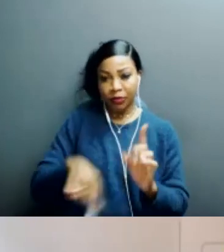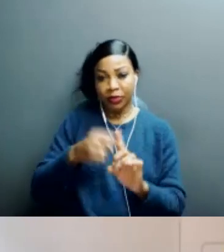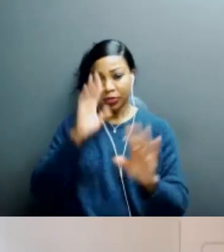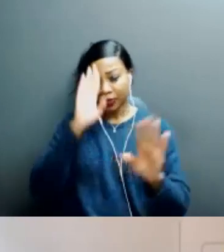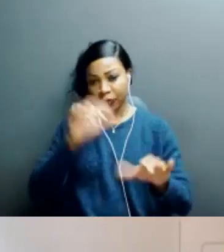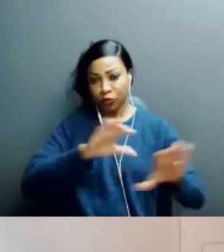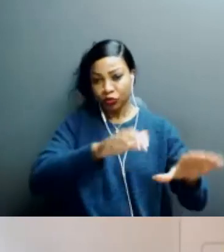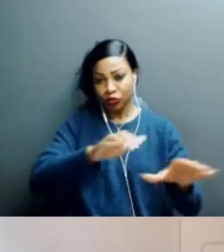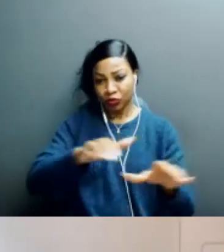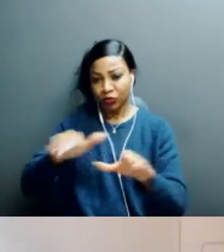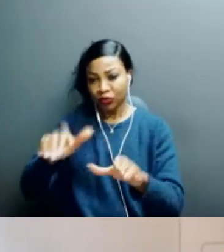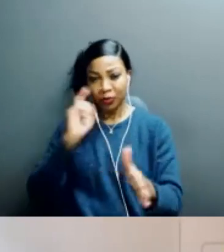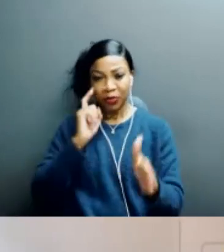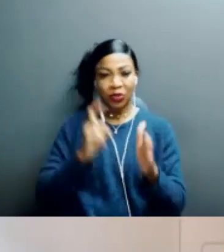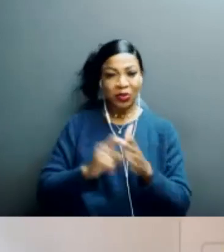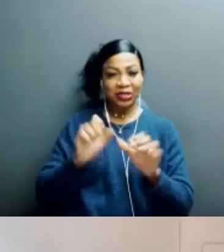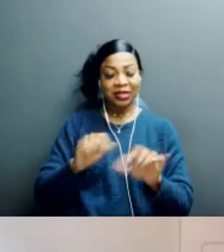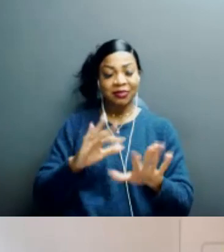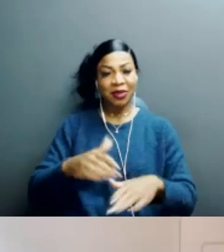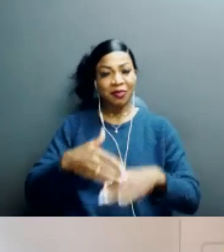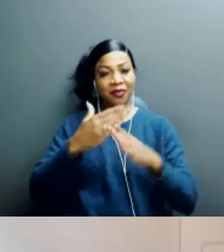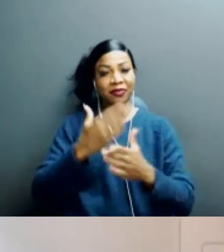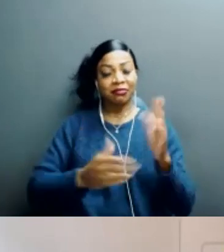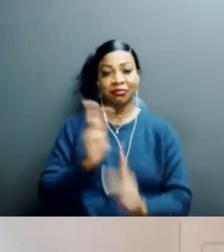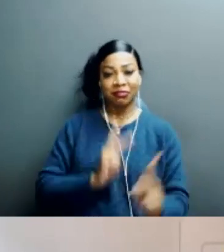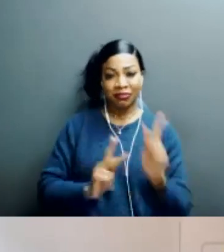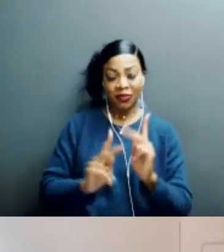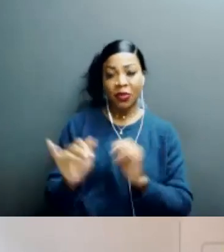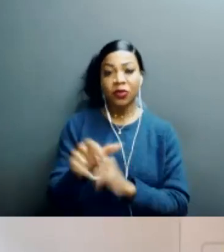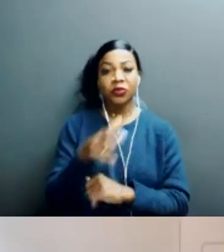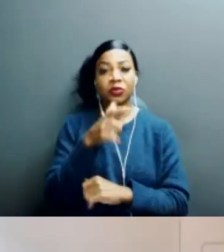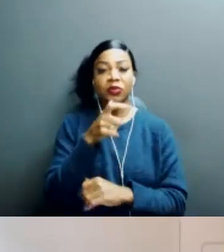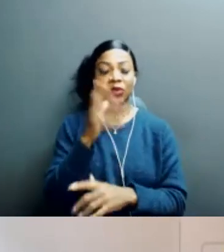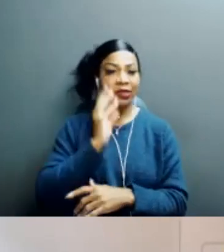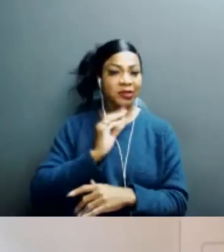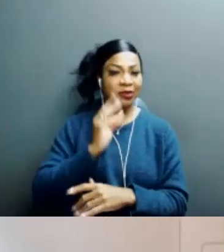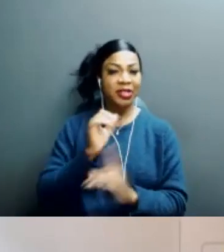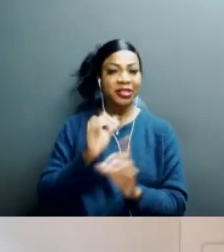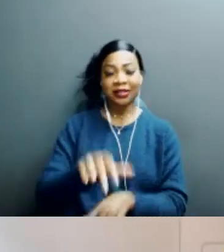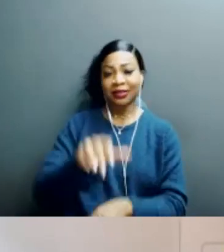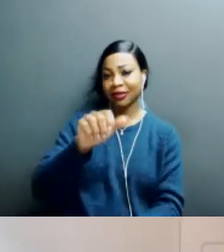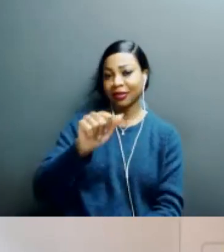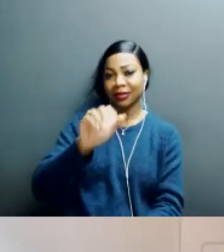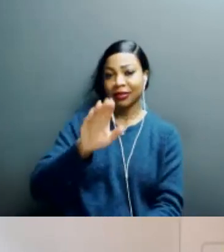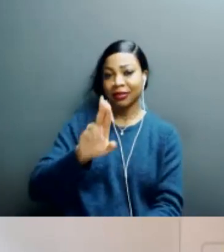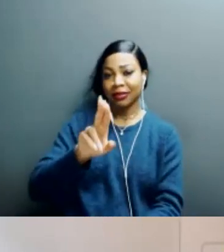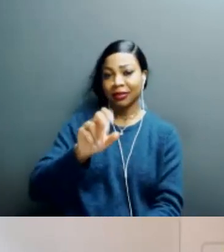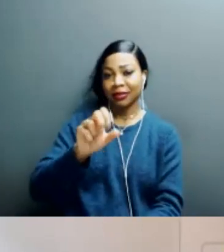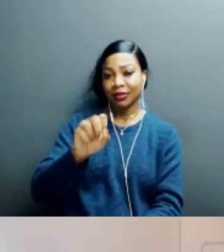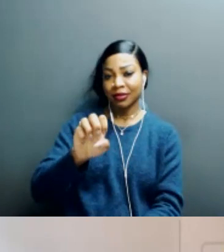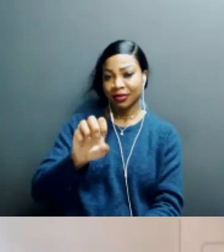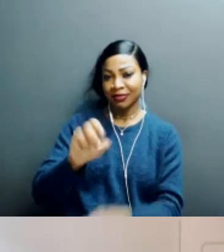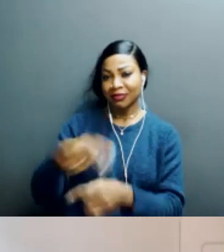that that can be assembling block for people especially um folks who have experienced abuse they can become quite